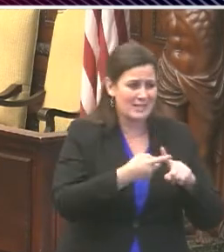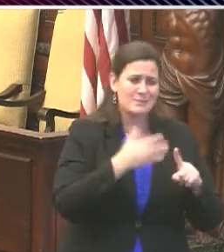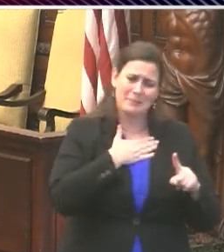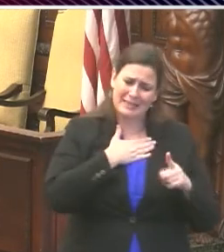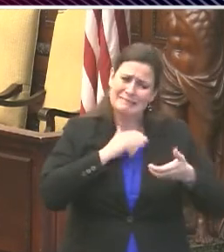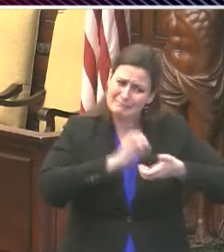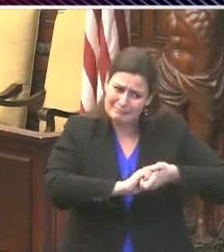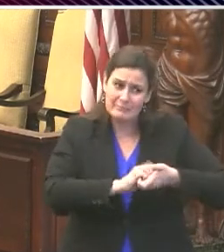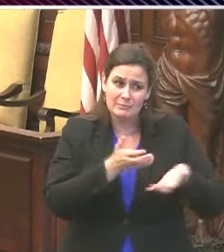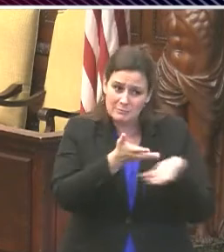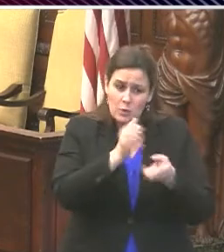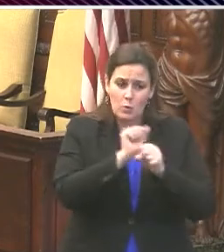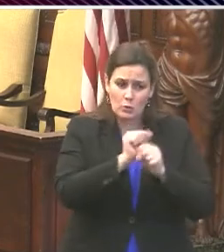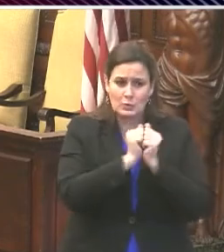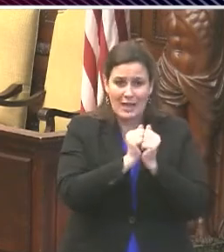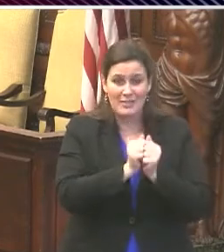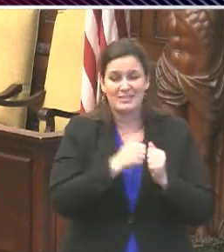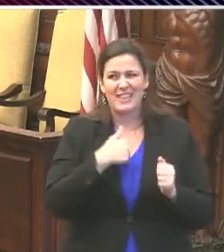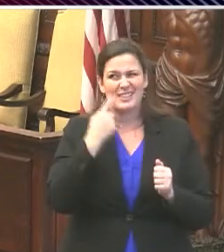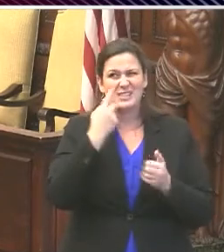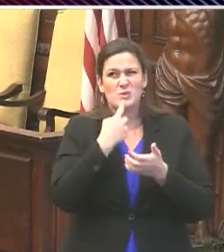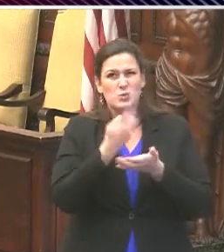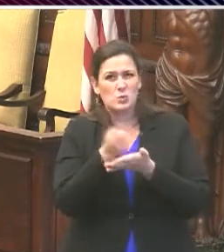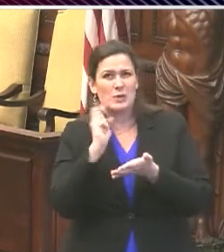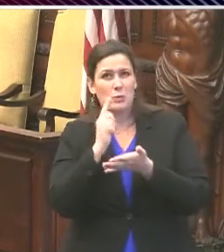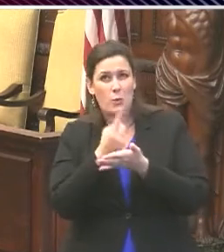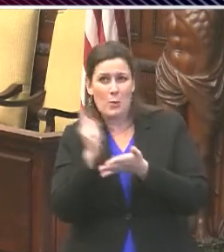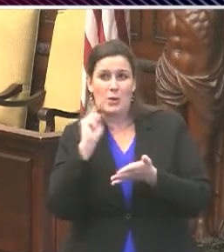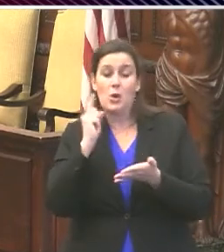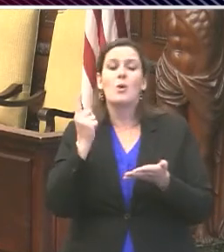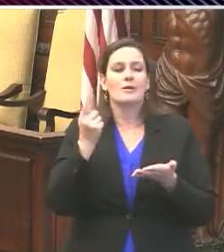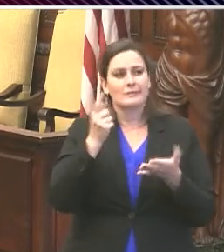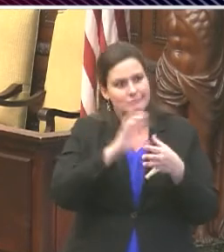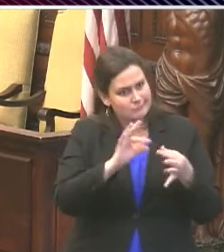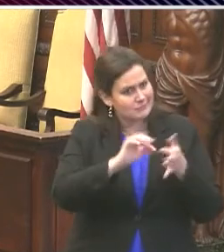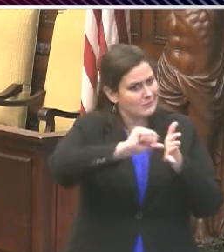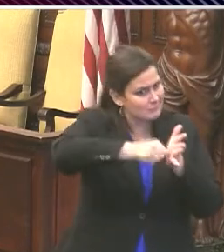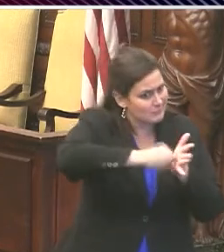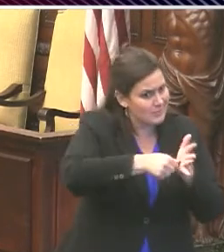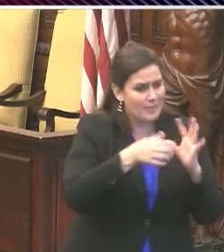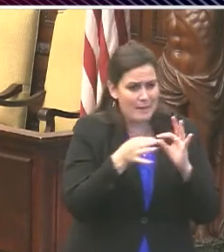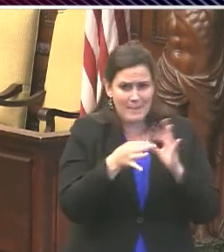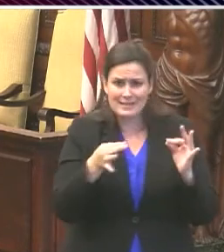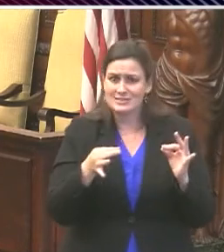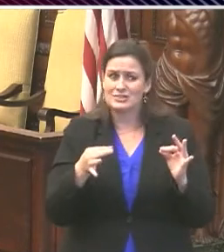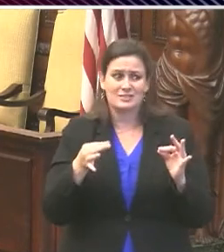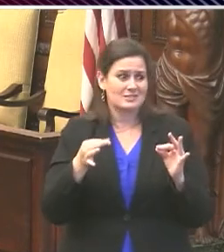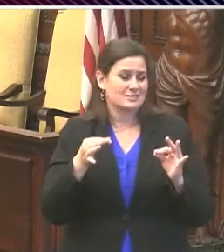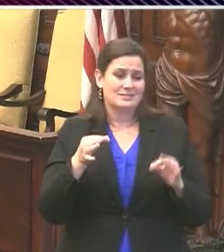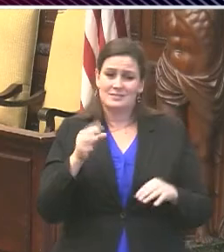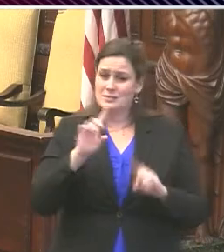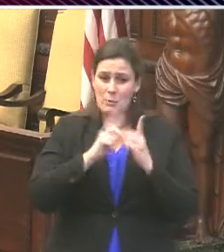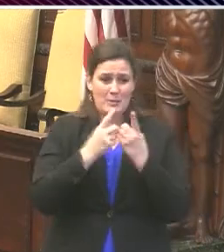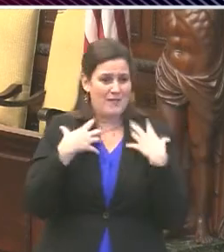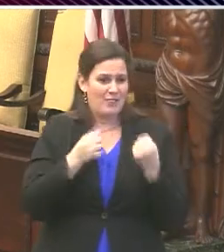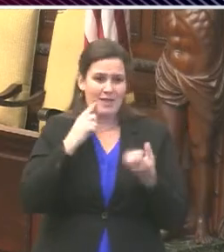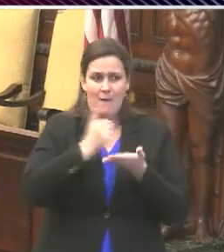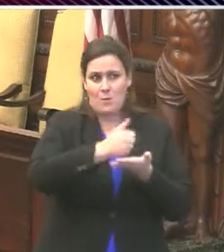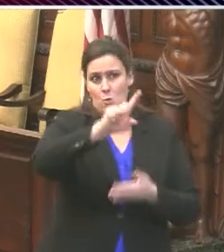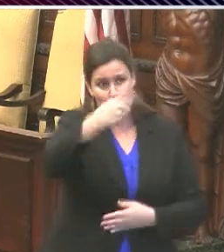that in a press conference a week or two ago. We're just going to need to reiterate that message. We have also on our